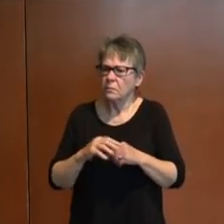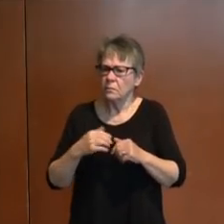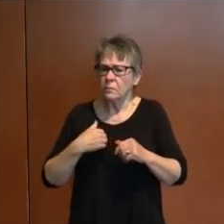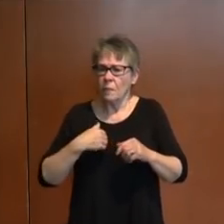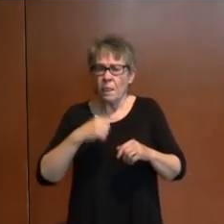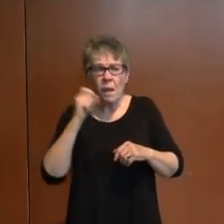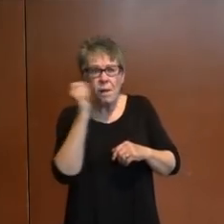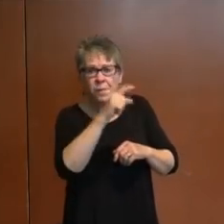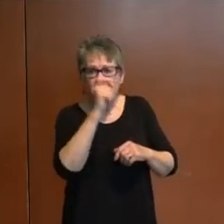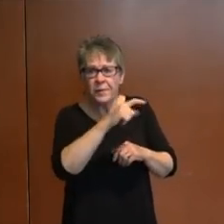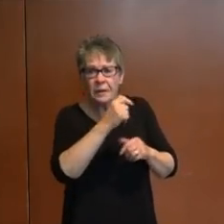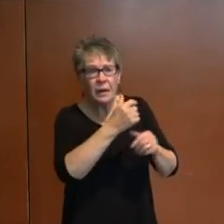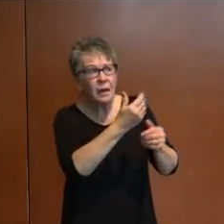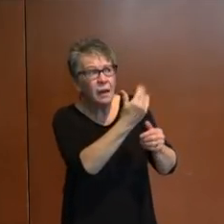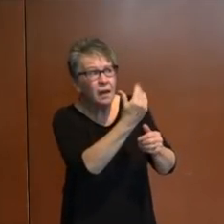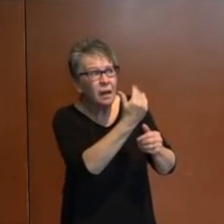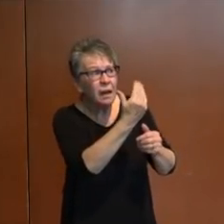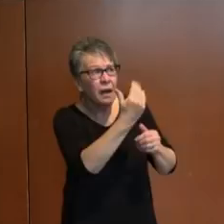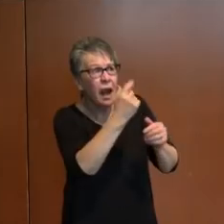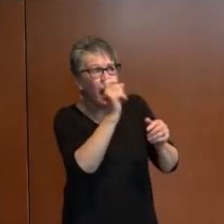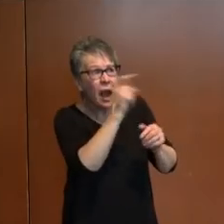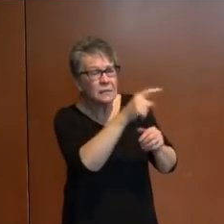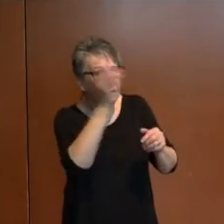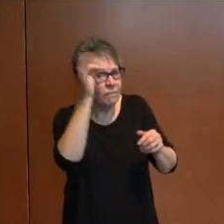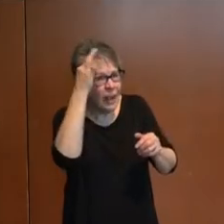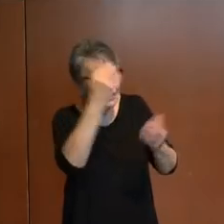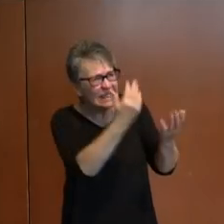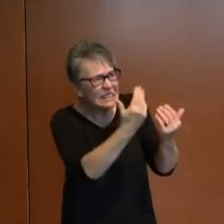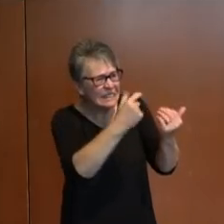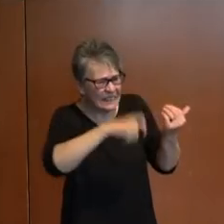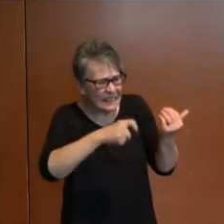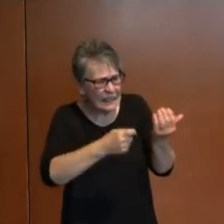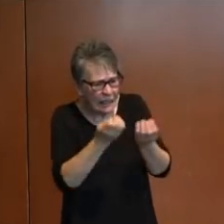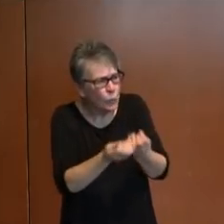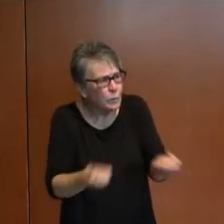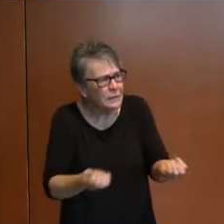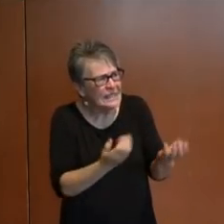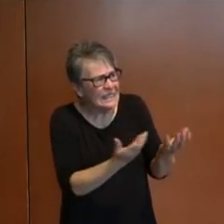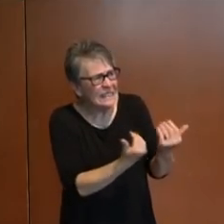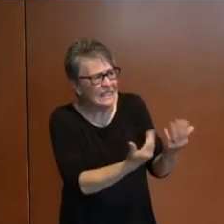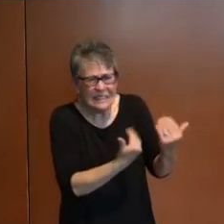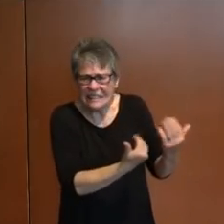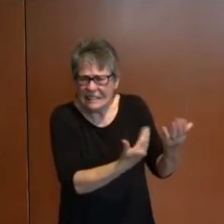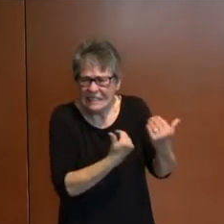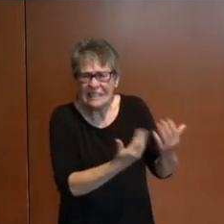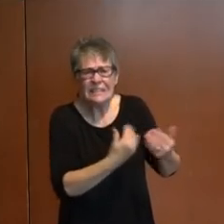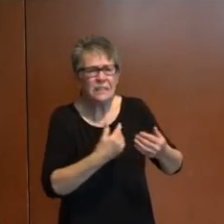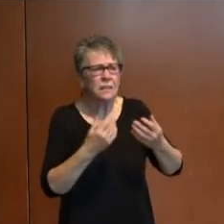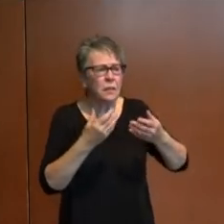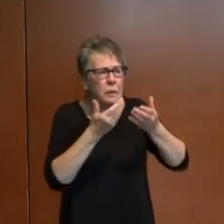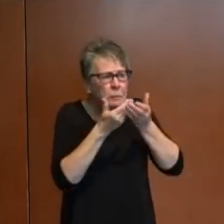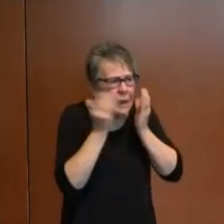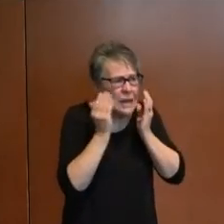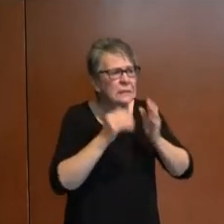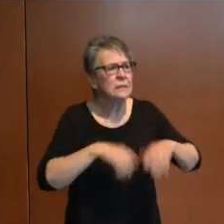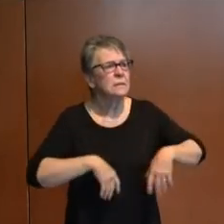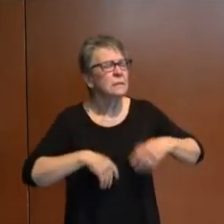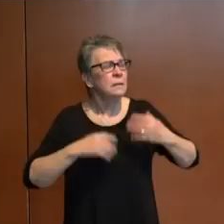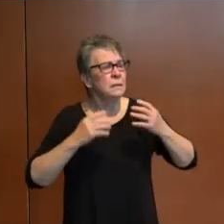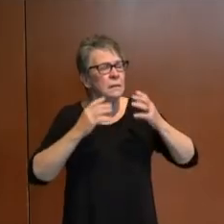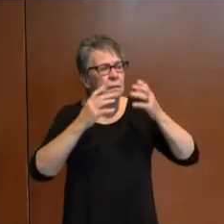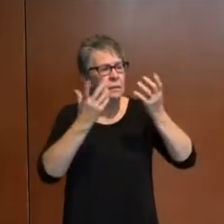the National Strategic Stockpile. And these are the so-called personal protective equipment. And